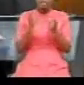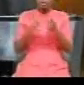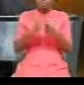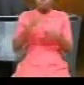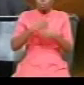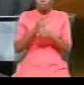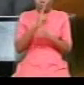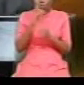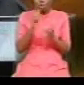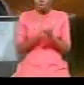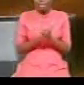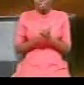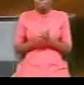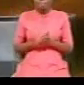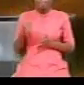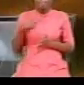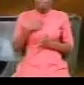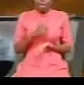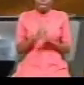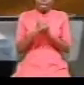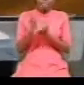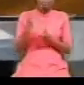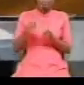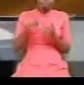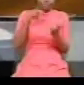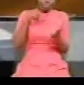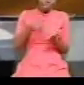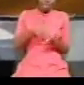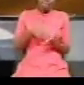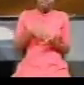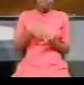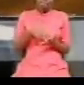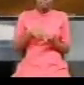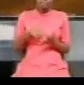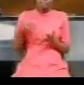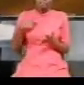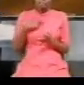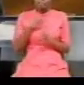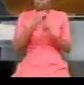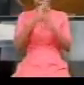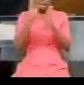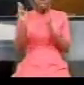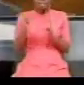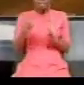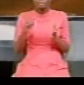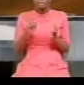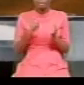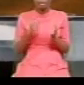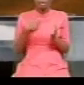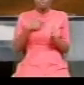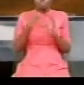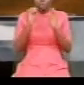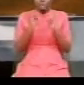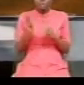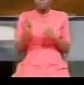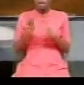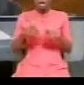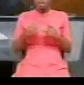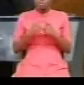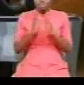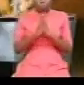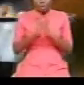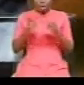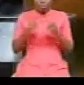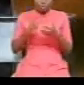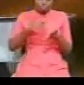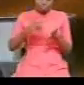ensure that we help them to stand. We enlighten them. There are things to teach them, how to pray, how to